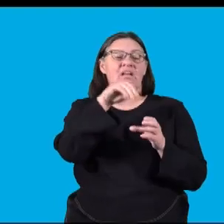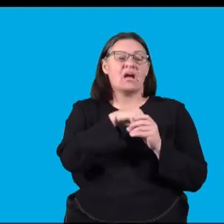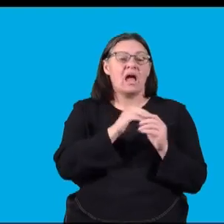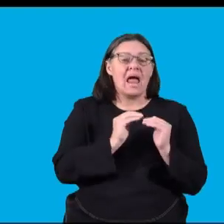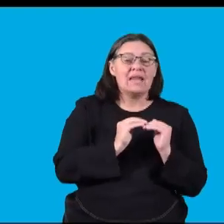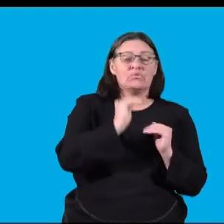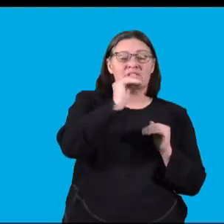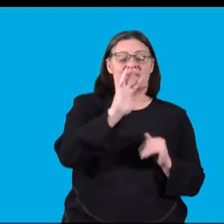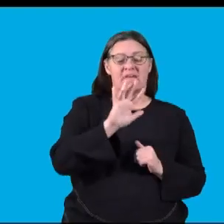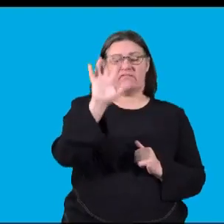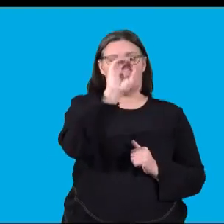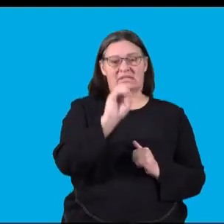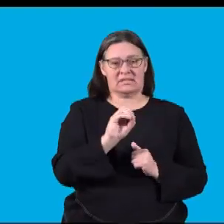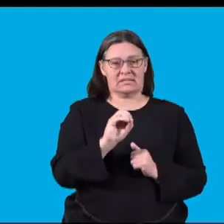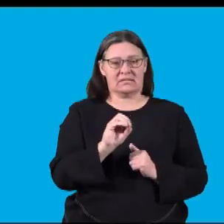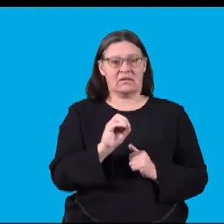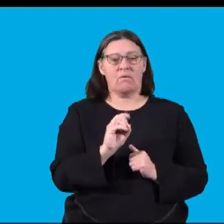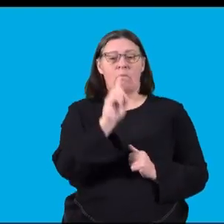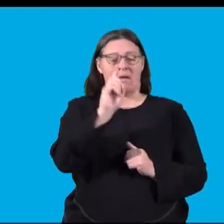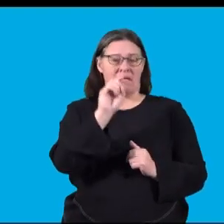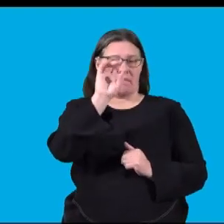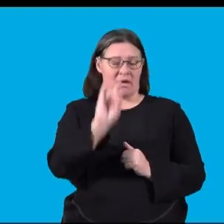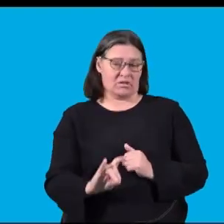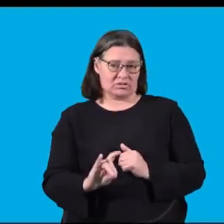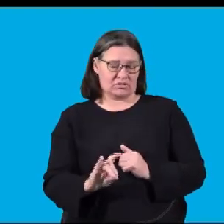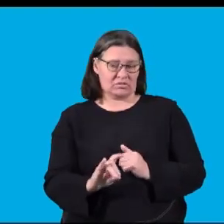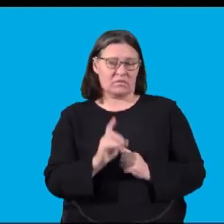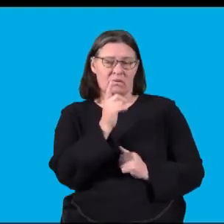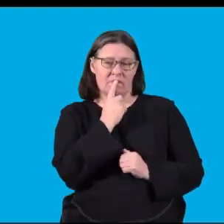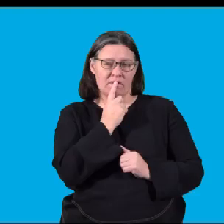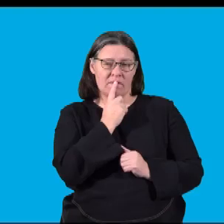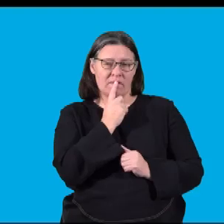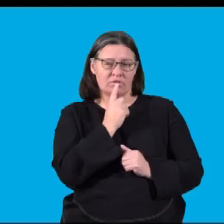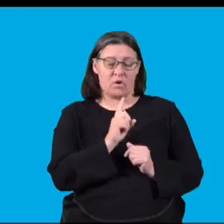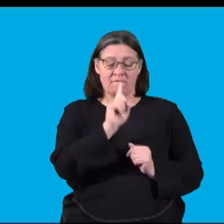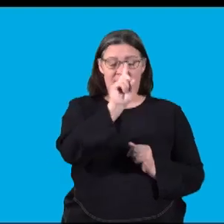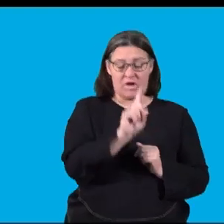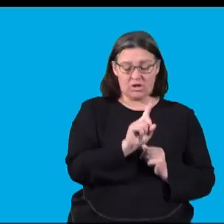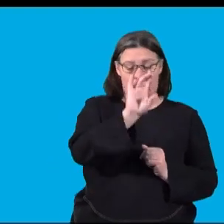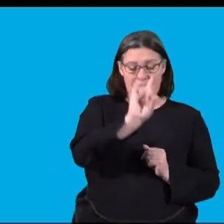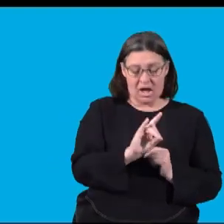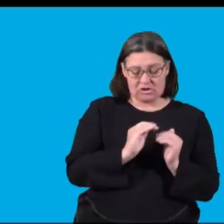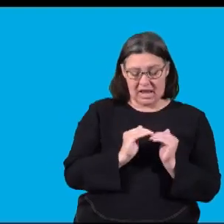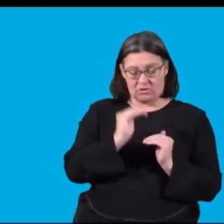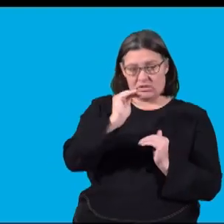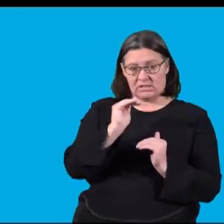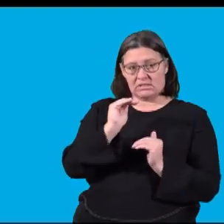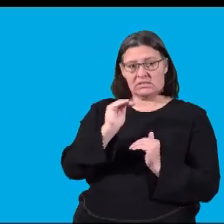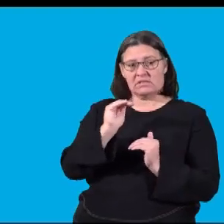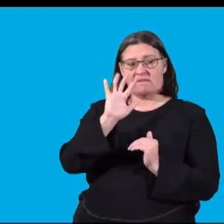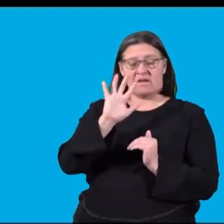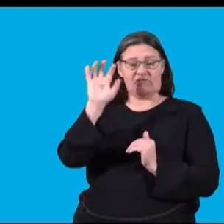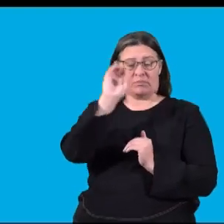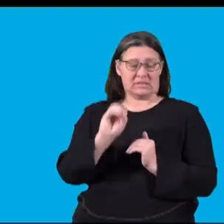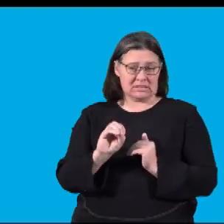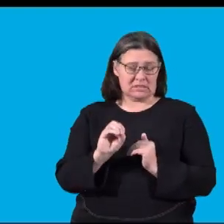income increased by 5% on 1 March. So here it increased on the 1st of March. All